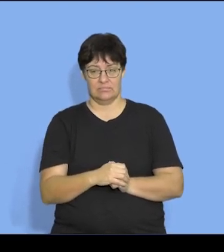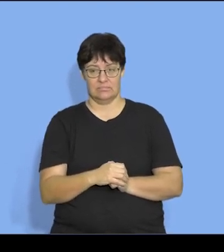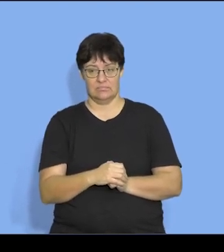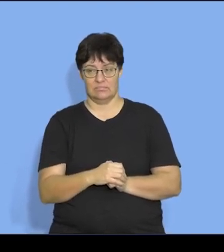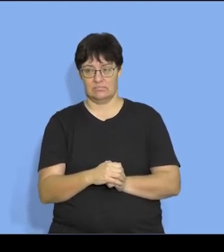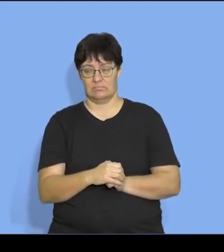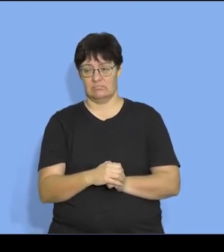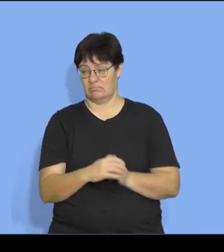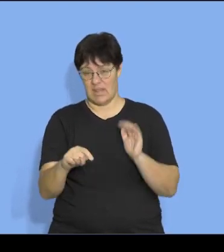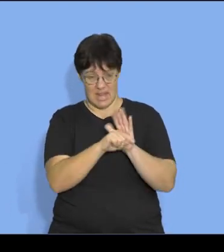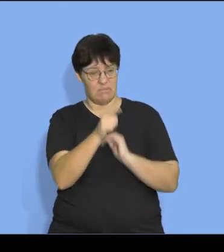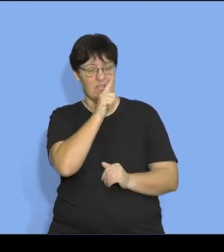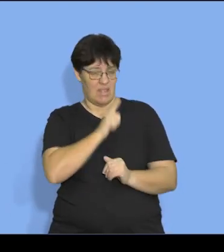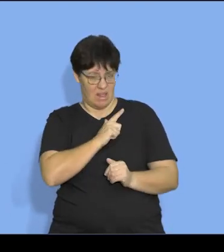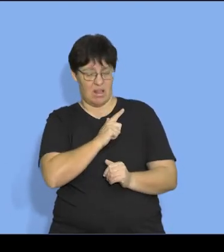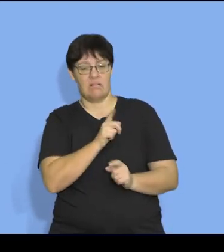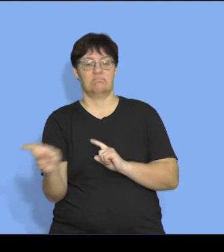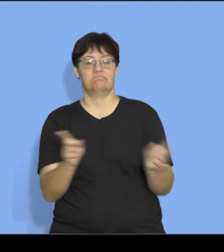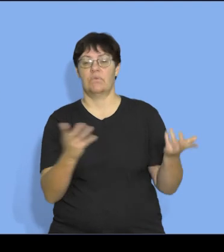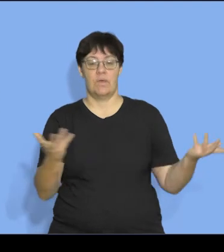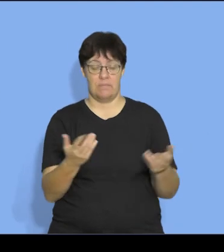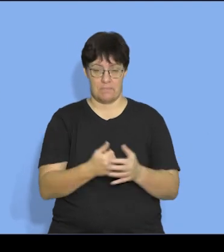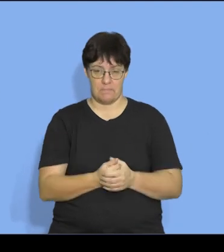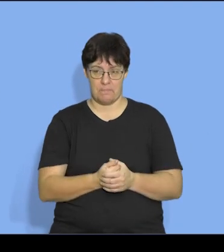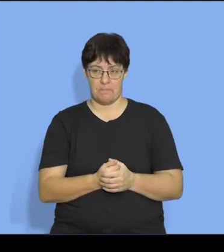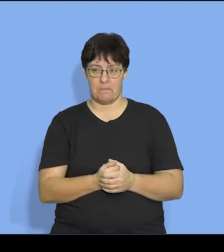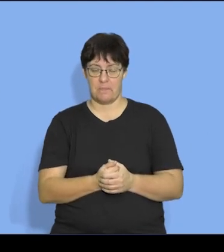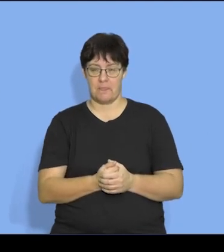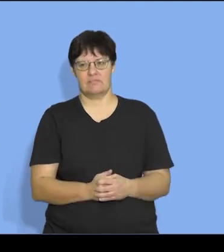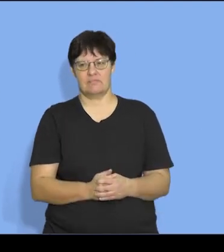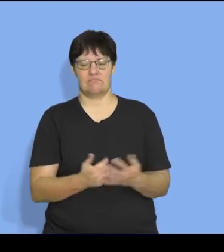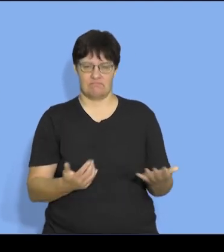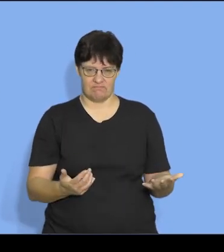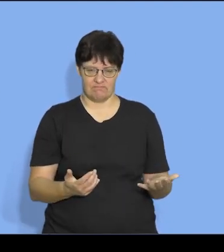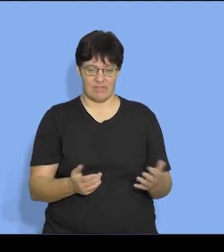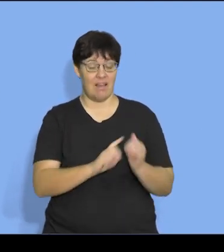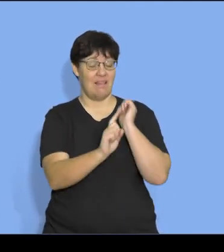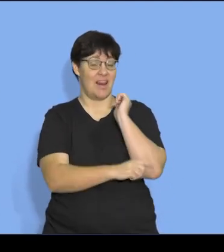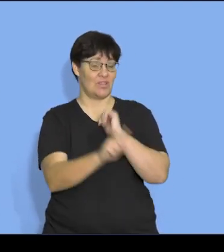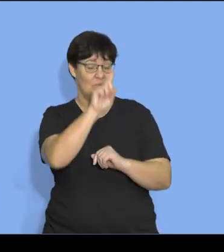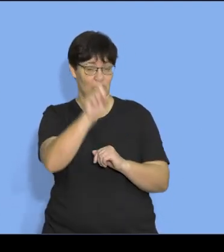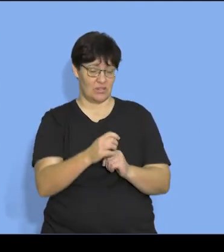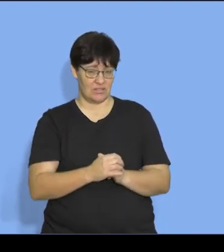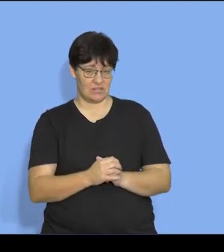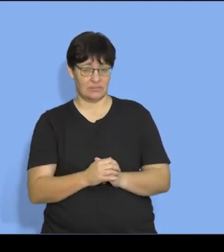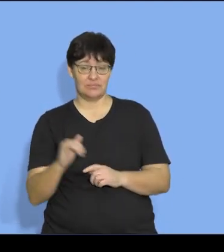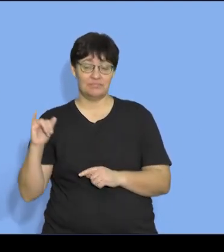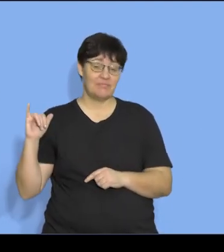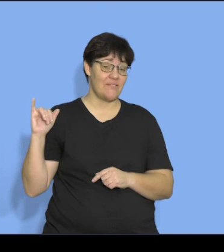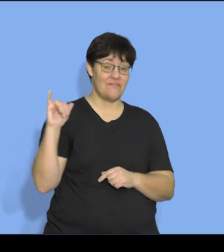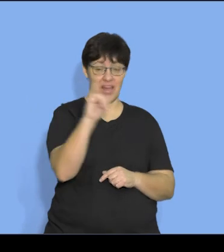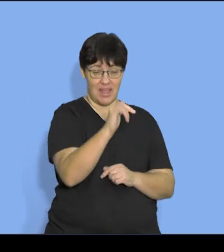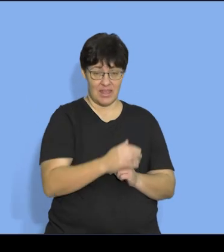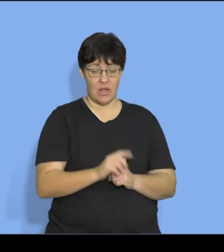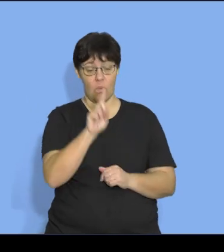east. Doesn't matter, the negative just tells me direction. Okay? One last question. Aeroplane flies